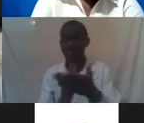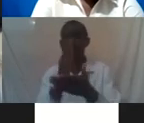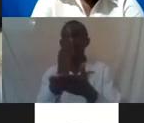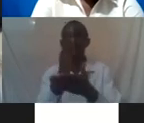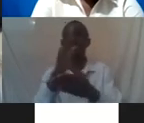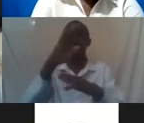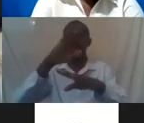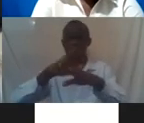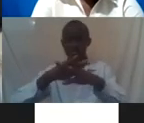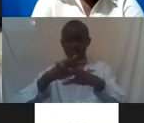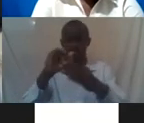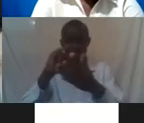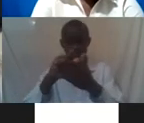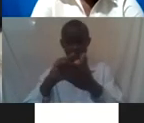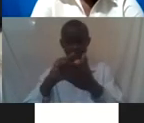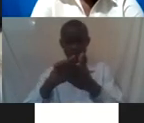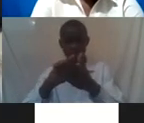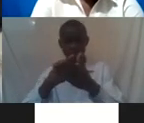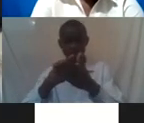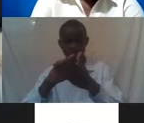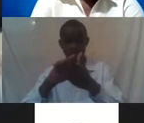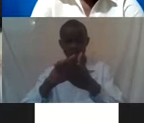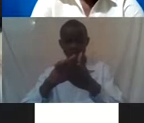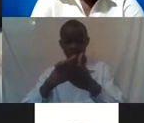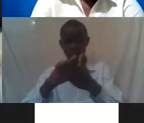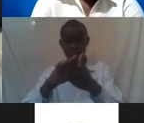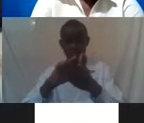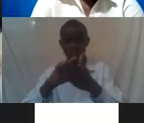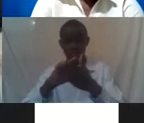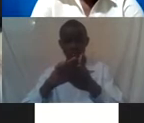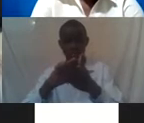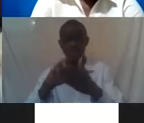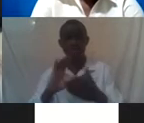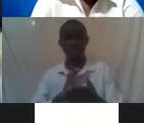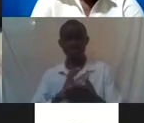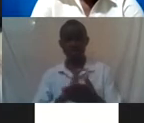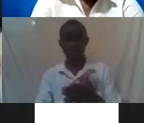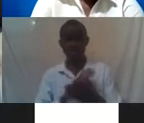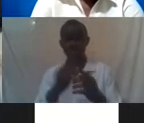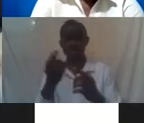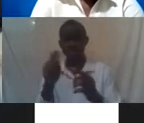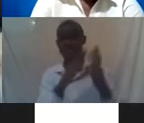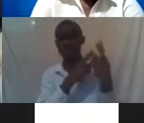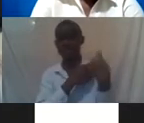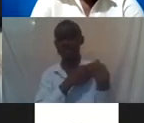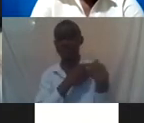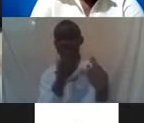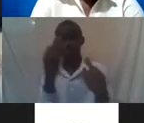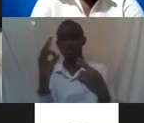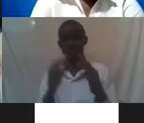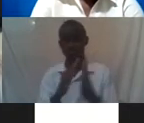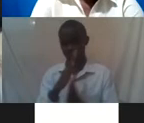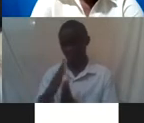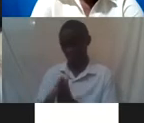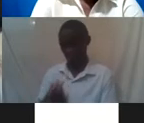General and the Law Reform Commission the responsibility of preparing